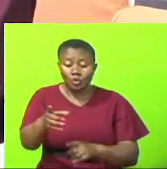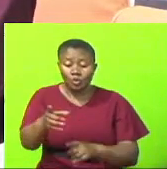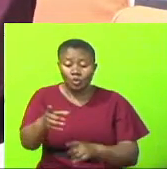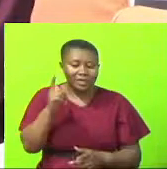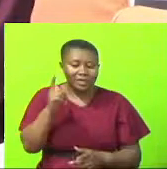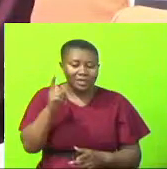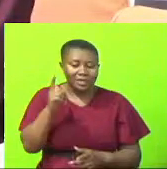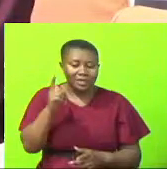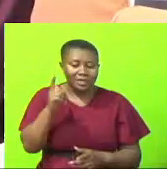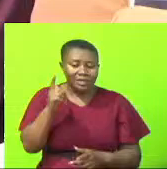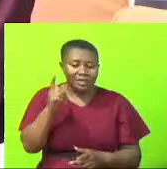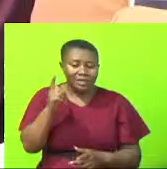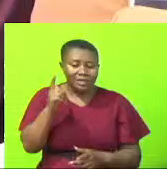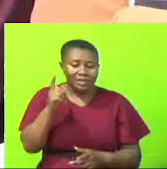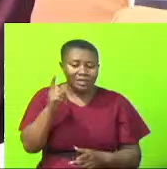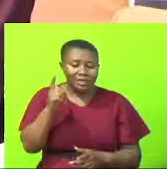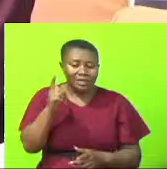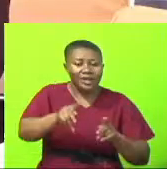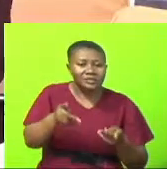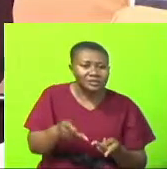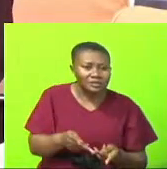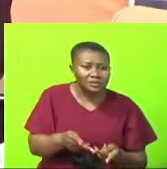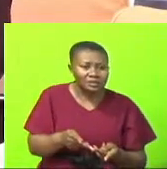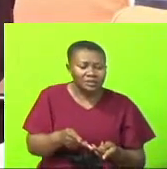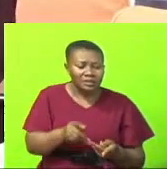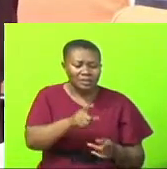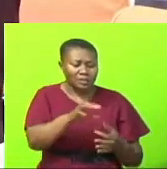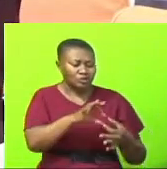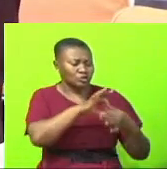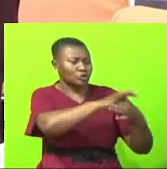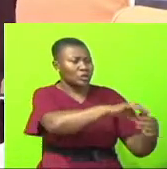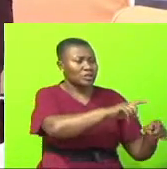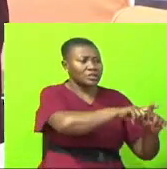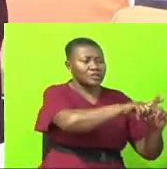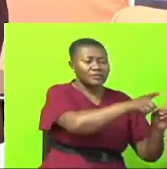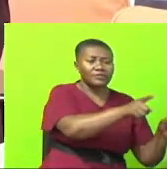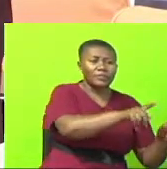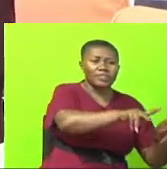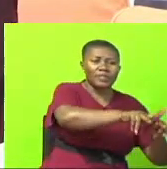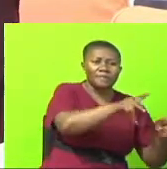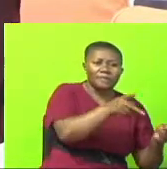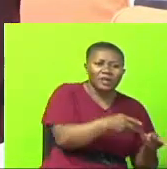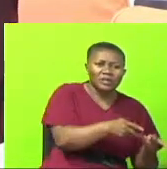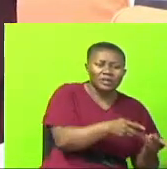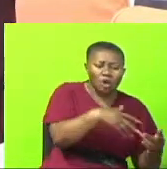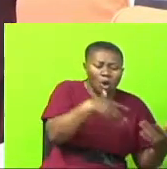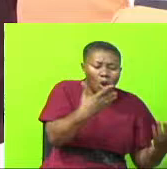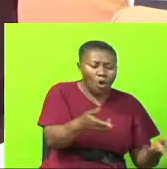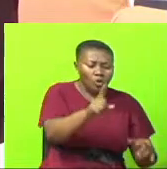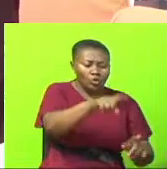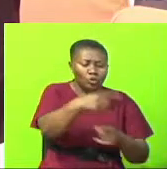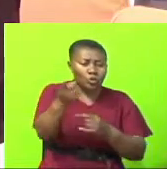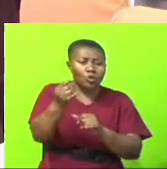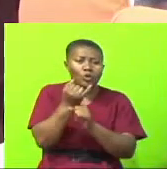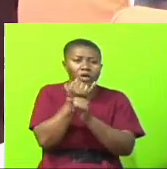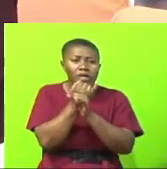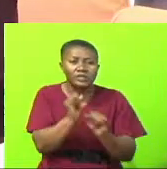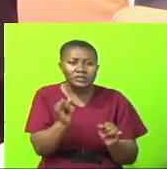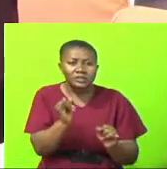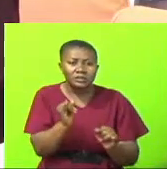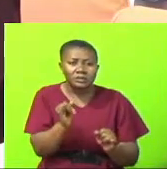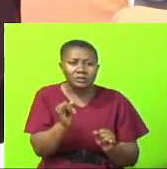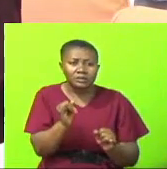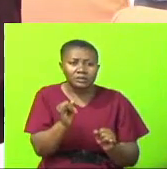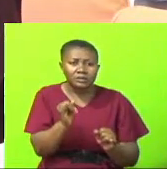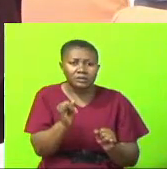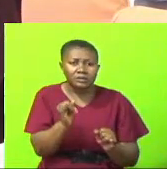then now to belong to a different party or to belong for a particular interest. You have betrayed the people, you have betrayed the trust